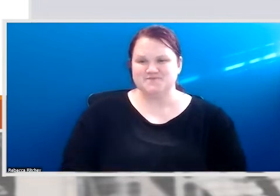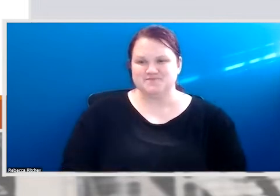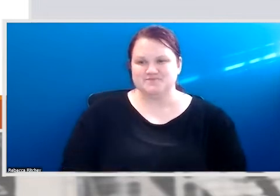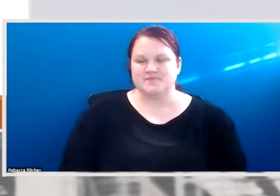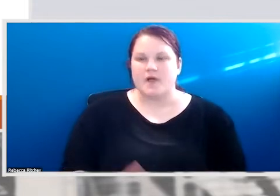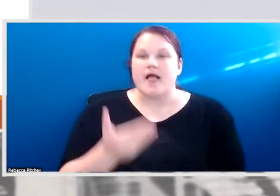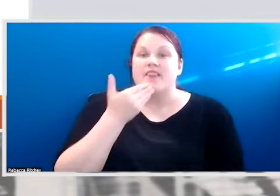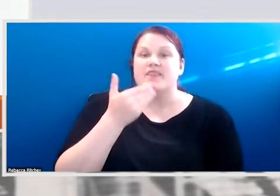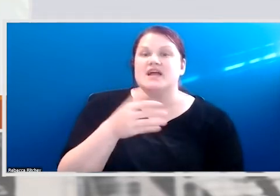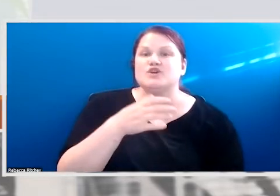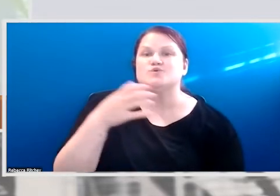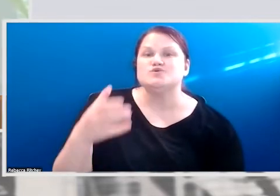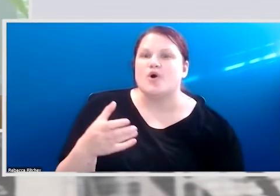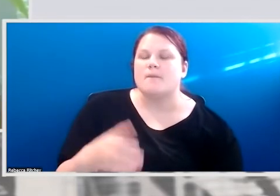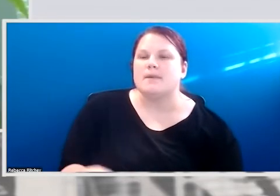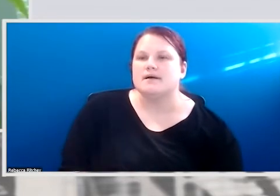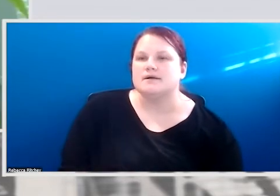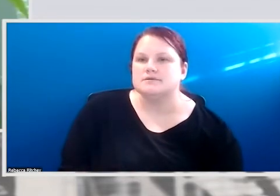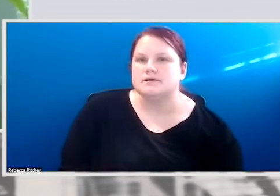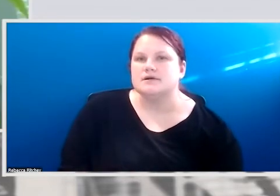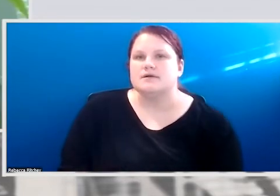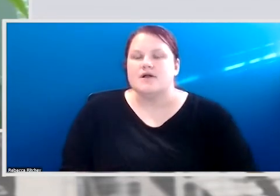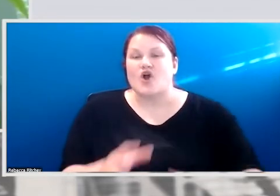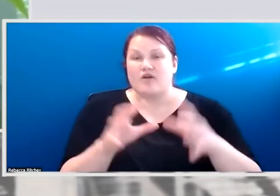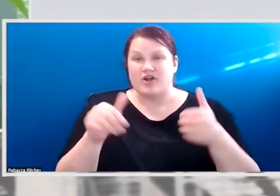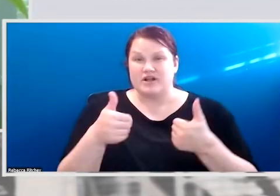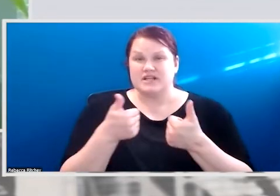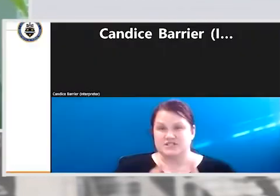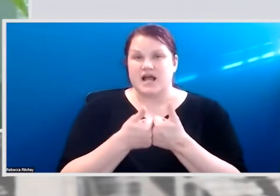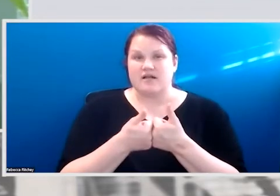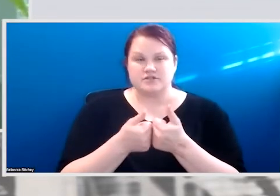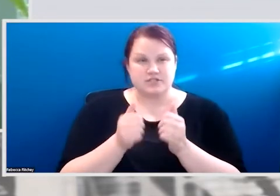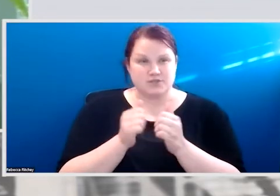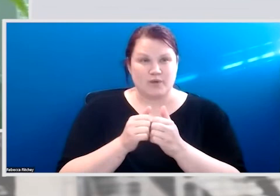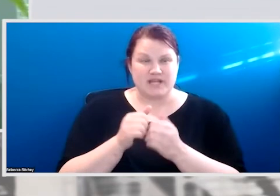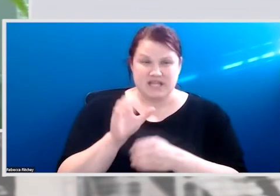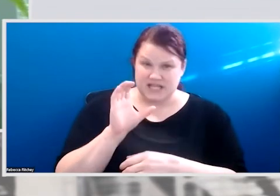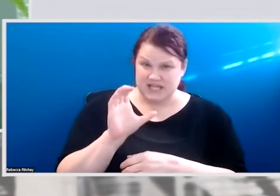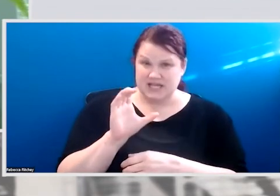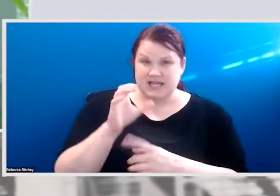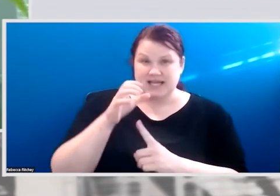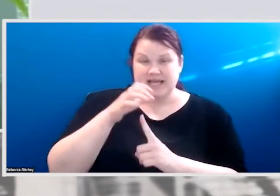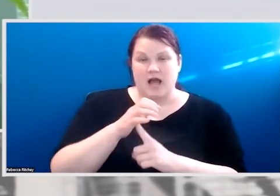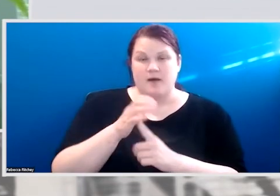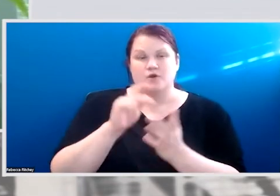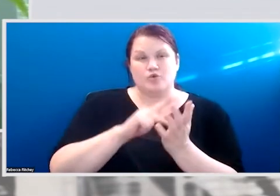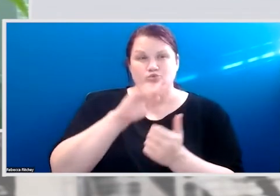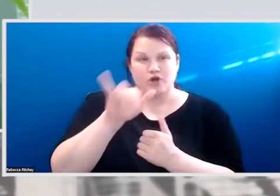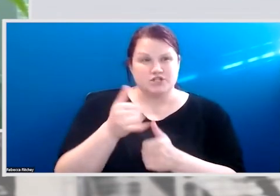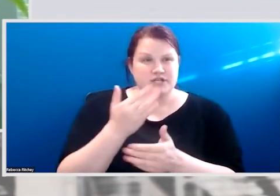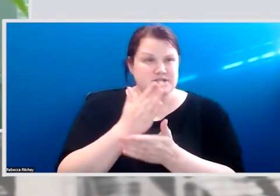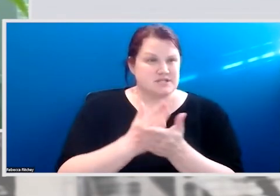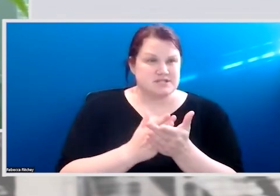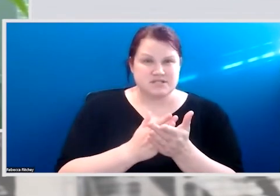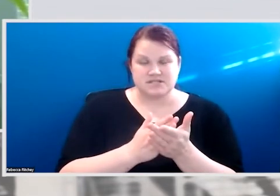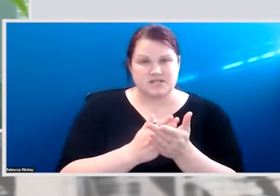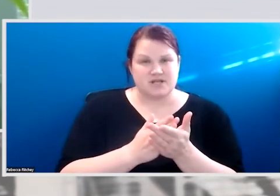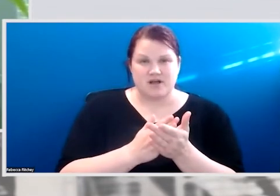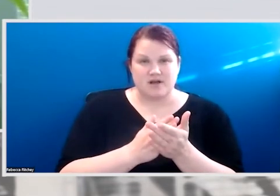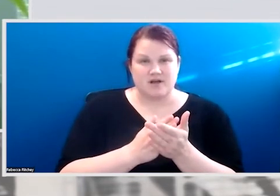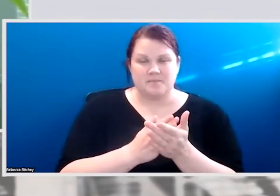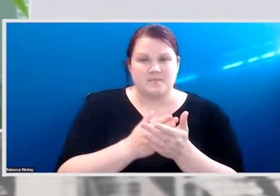Thank you so much, Chris. I think there's been a lot of challenges with capital projects. Some of them are just straight up, commodities, market